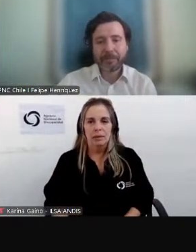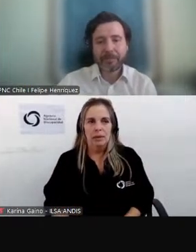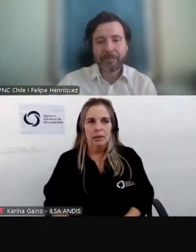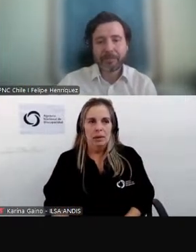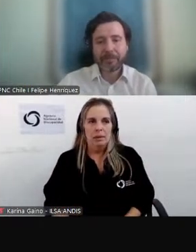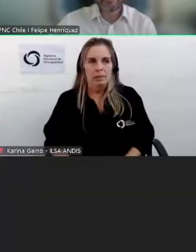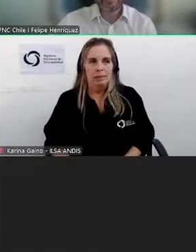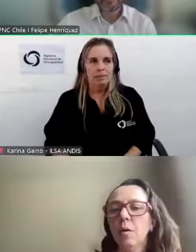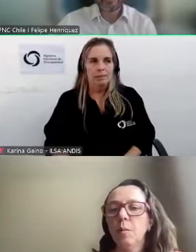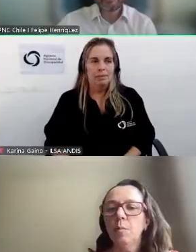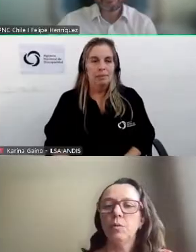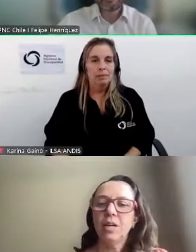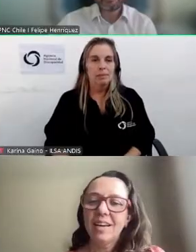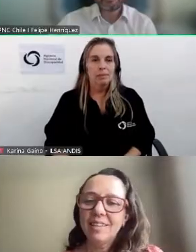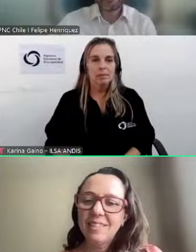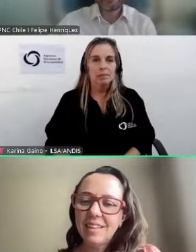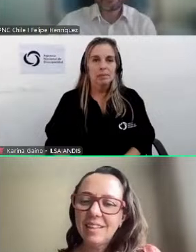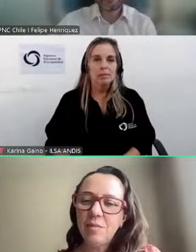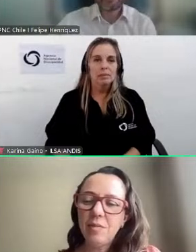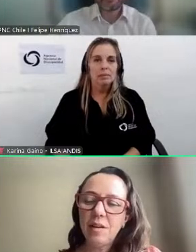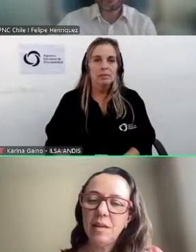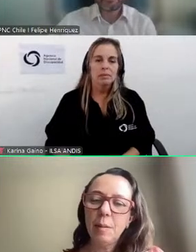much.